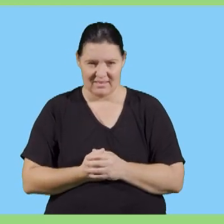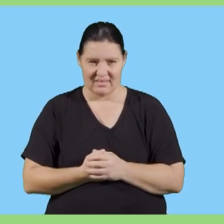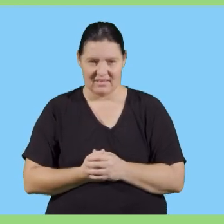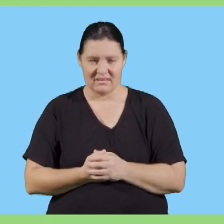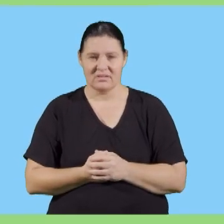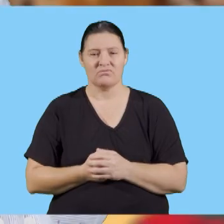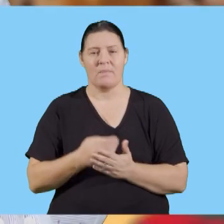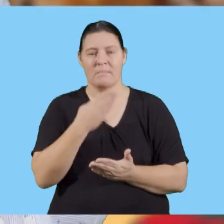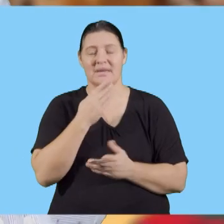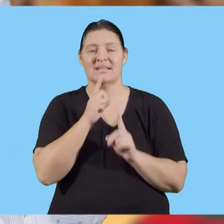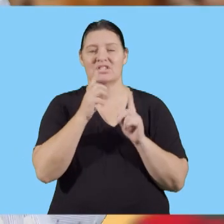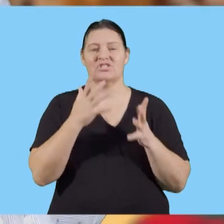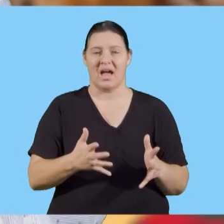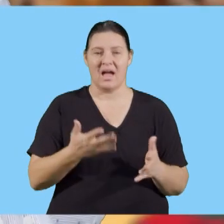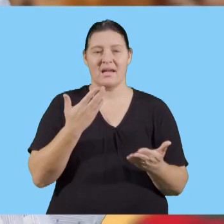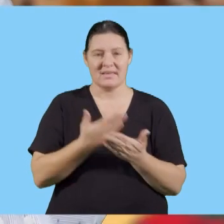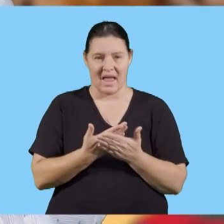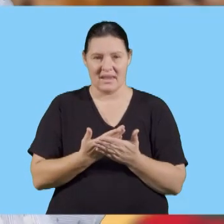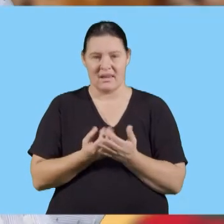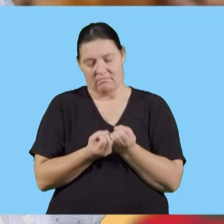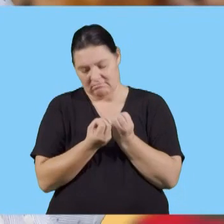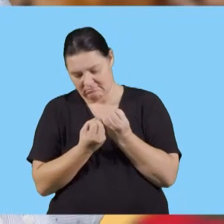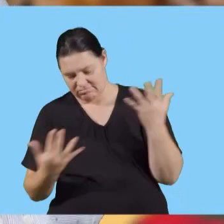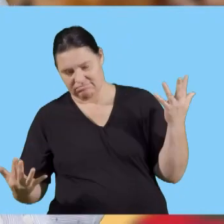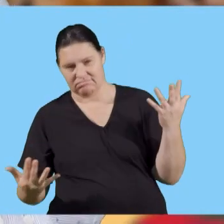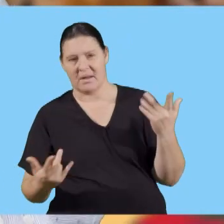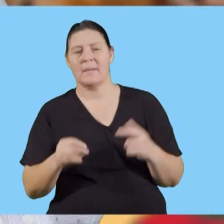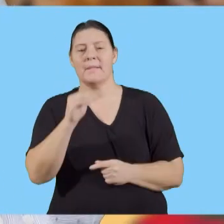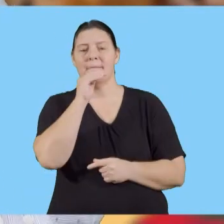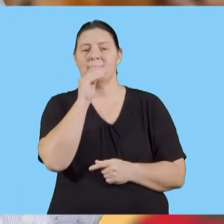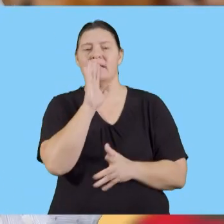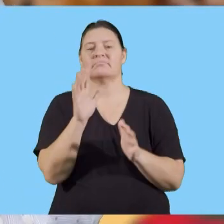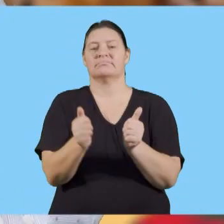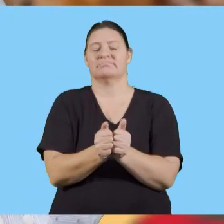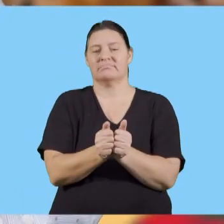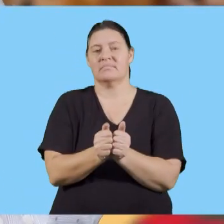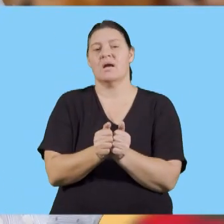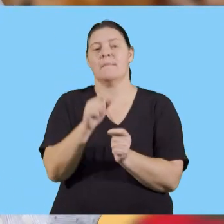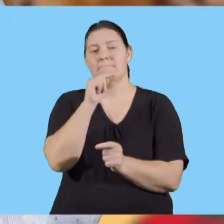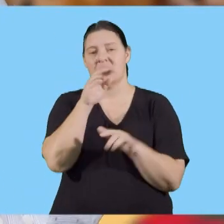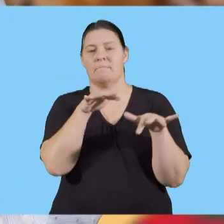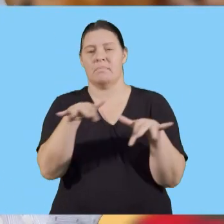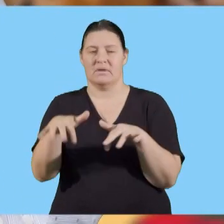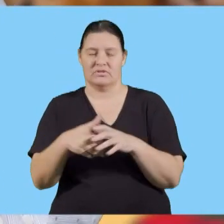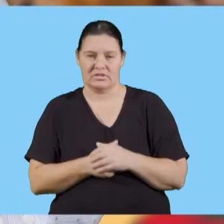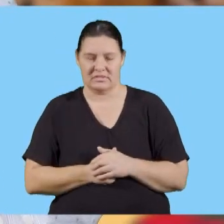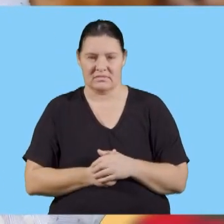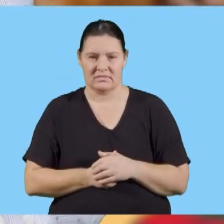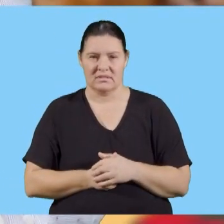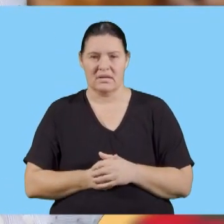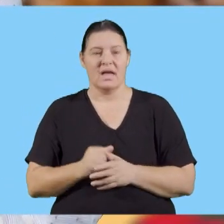So that means that the teachers can actually multiply. That makes them suitable to become a